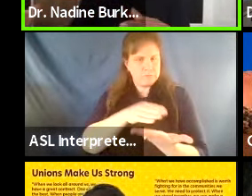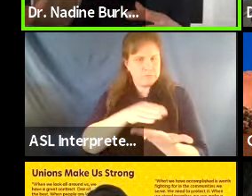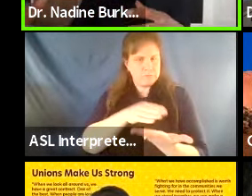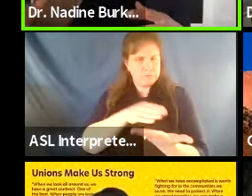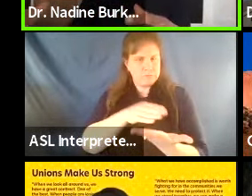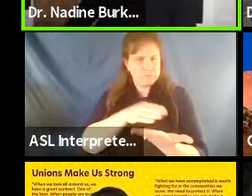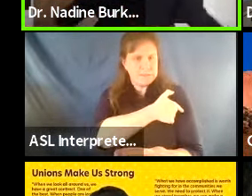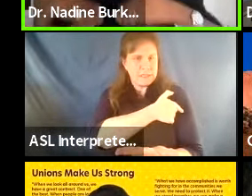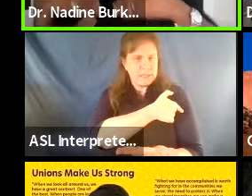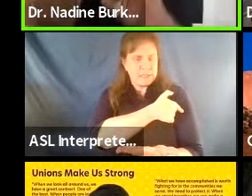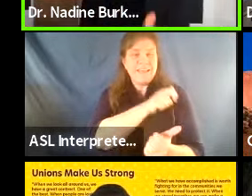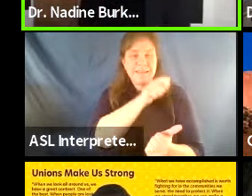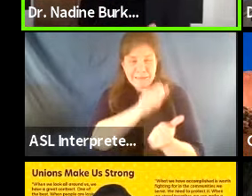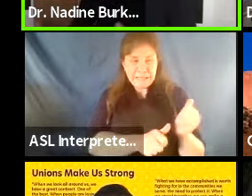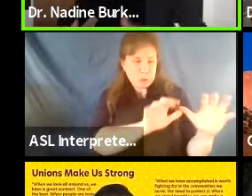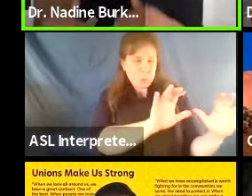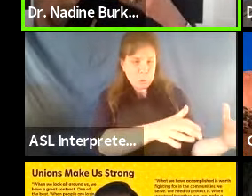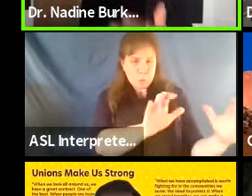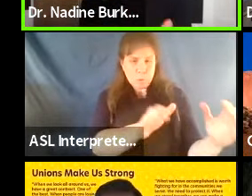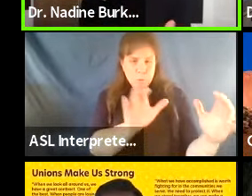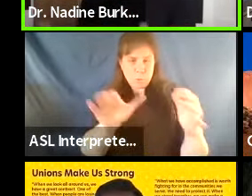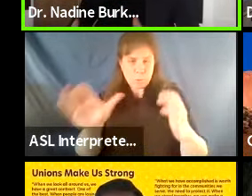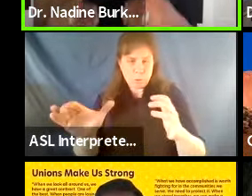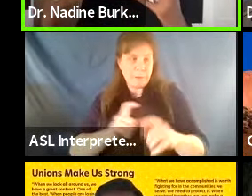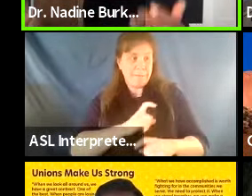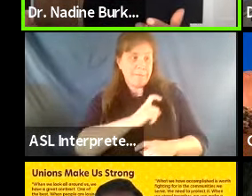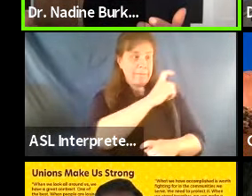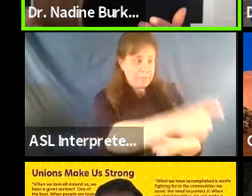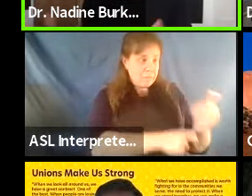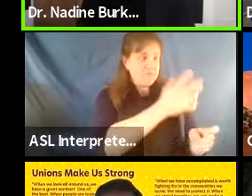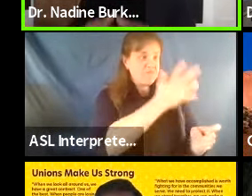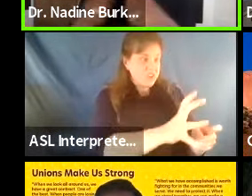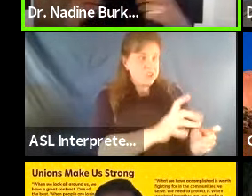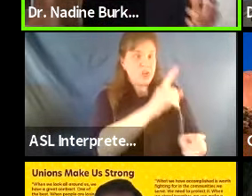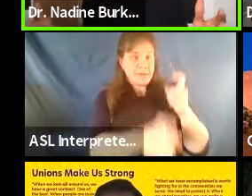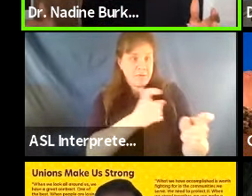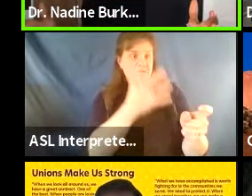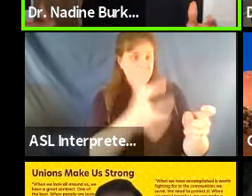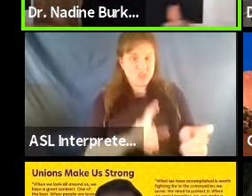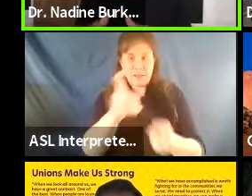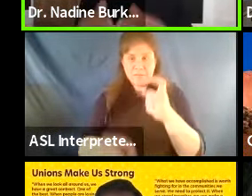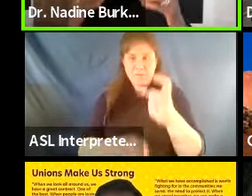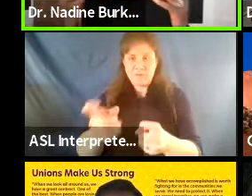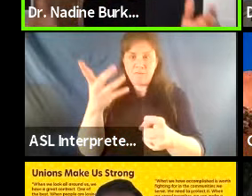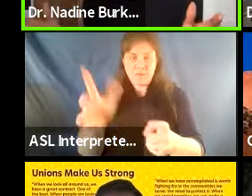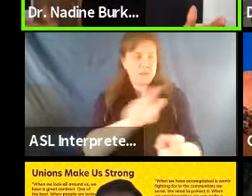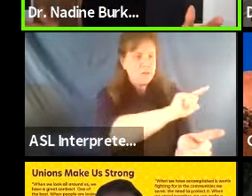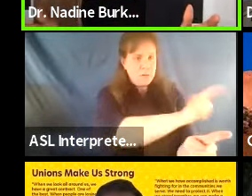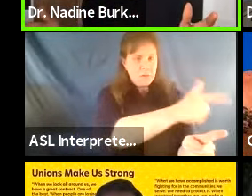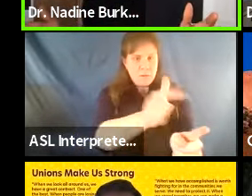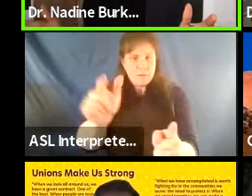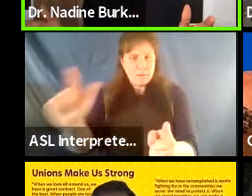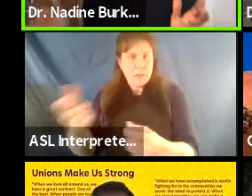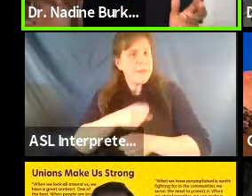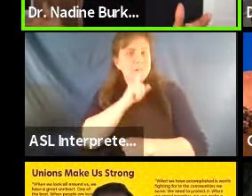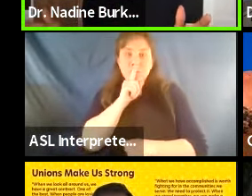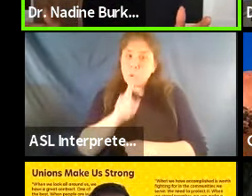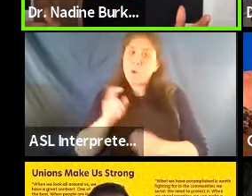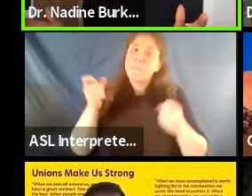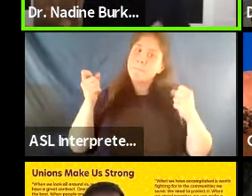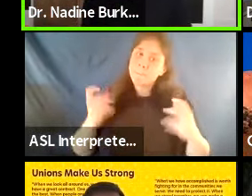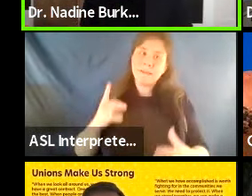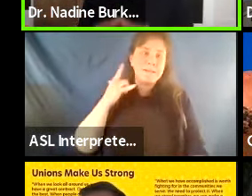that are prioritized so that we can get to the next group and the next group and the next group, so that we can make sure that as many Californians are